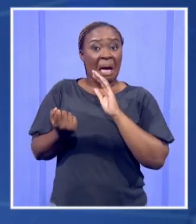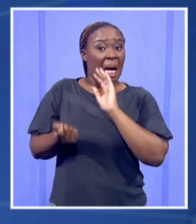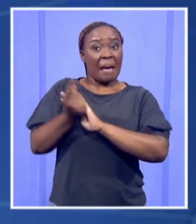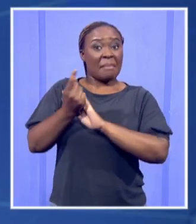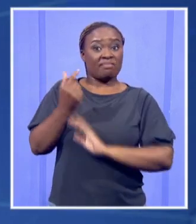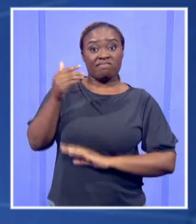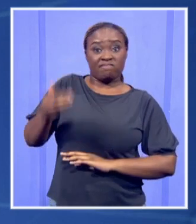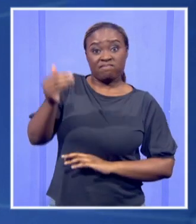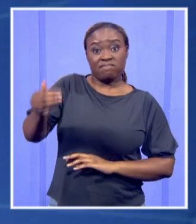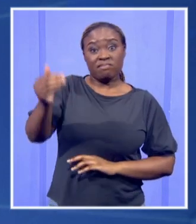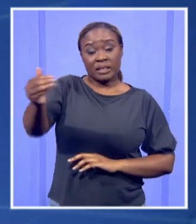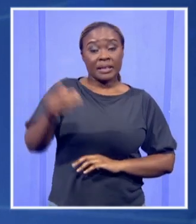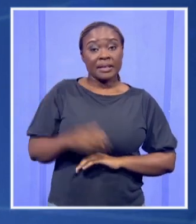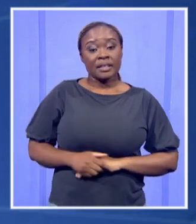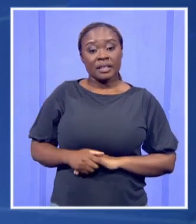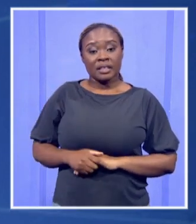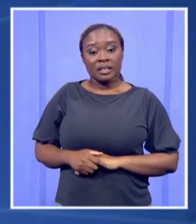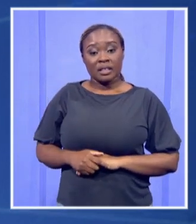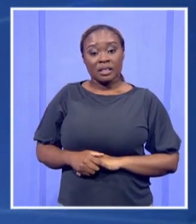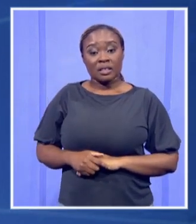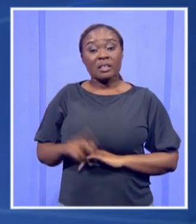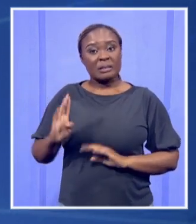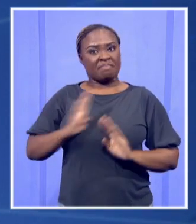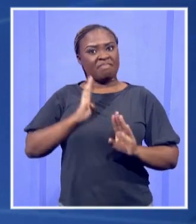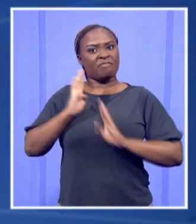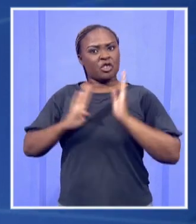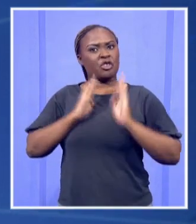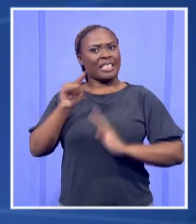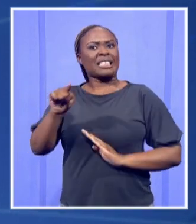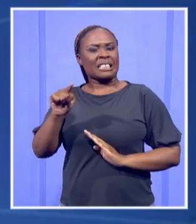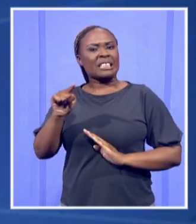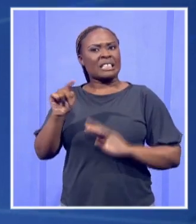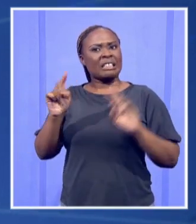shedding. What we all can agree on is that it is certainly a frustrating situation for South African citizens.